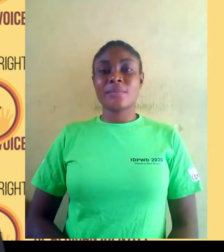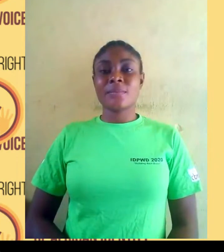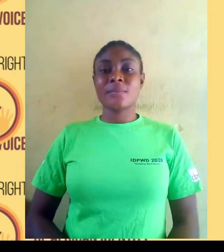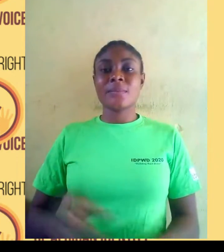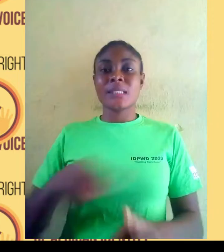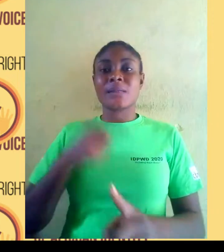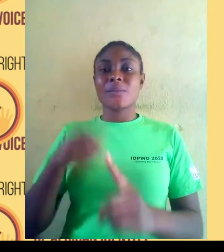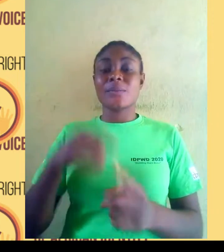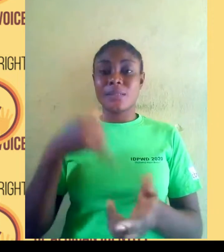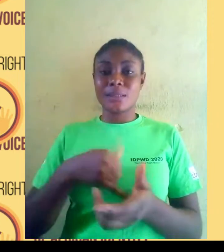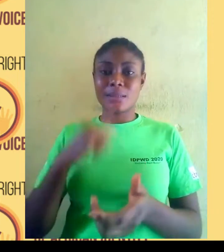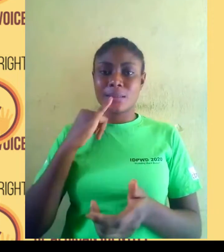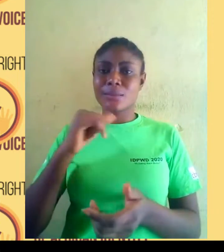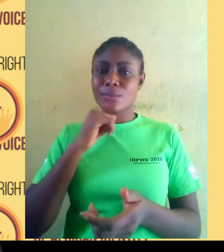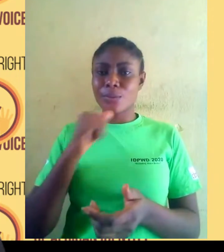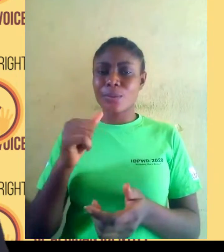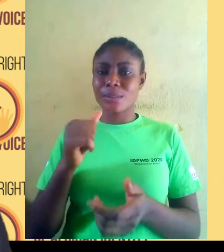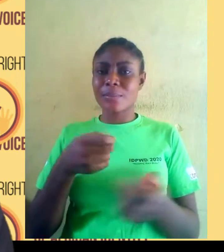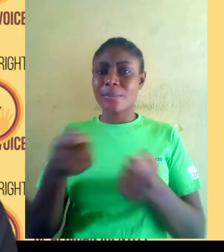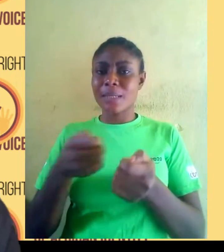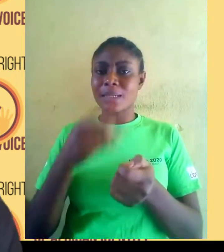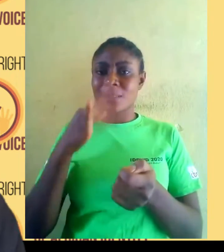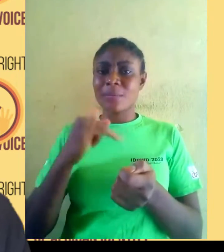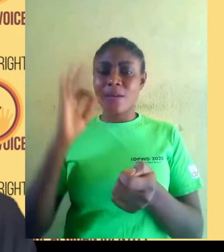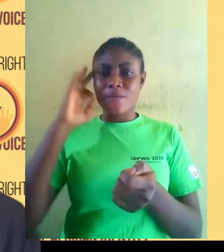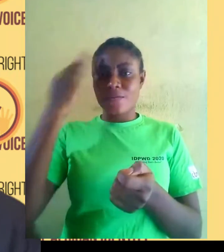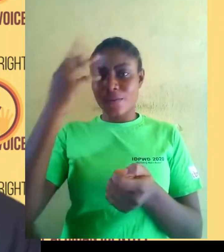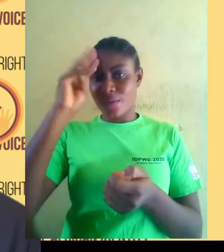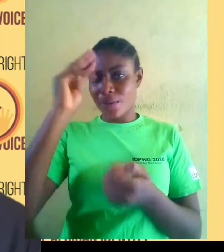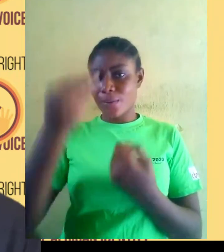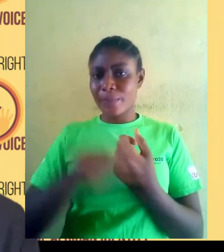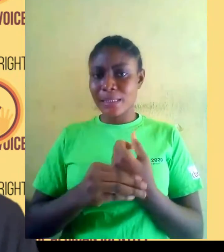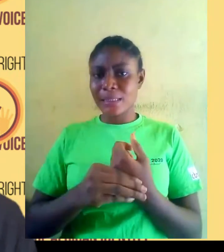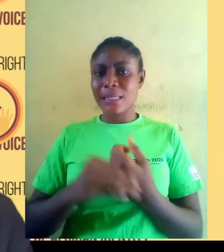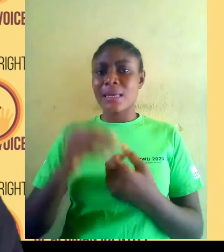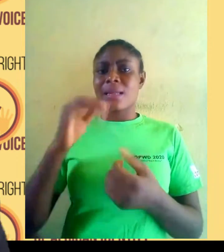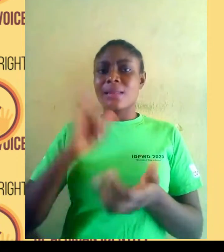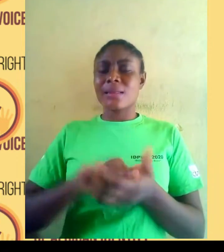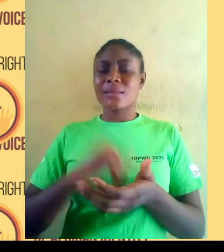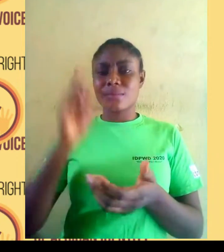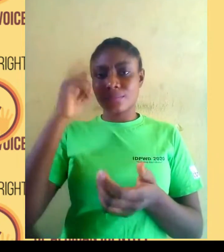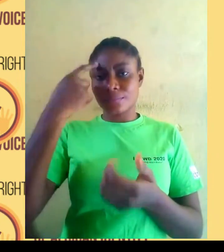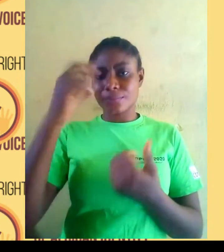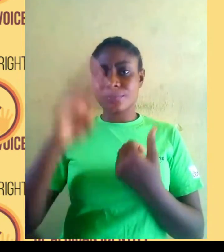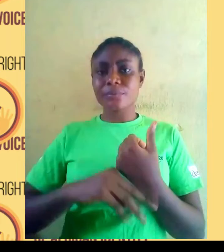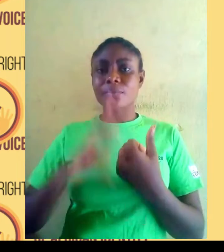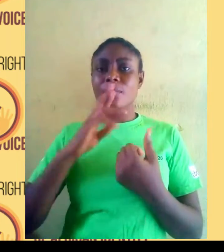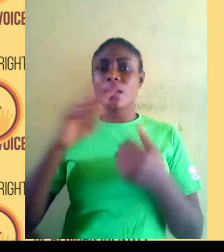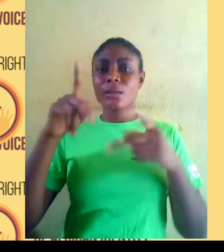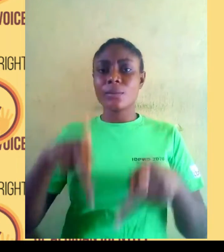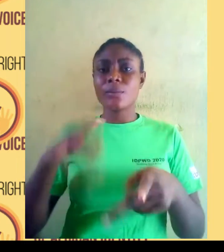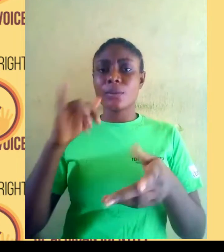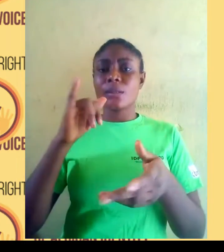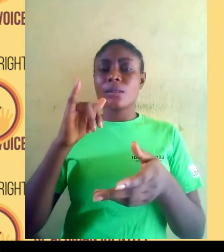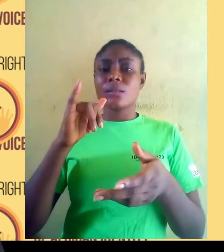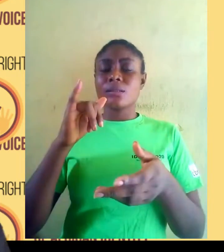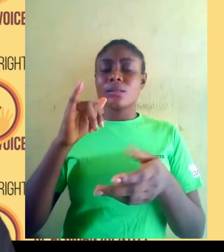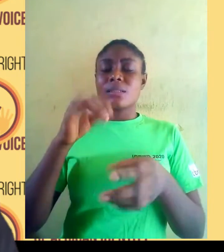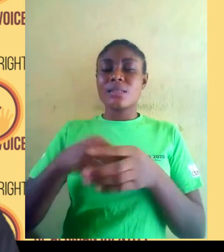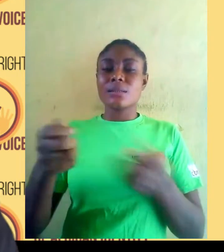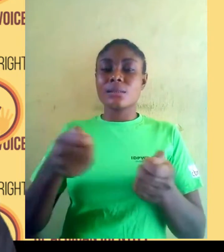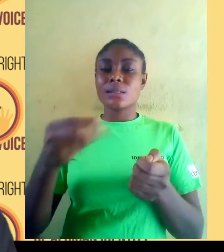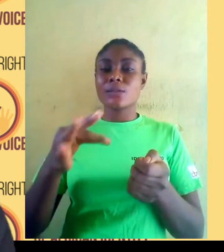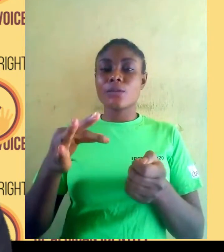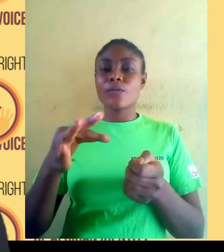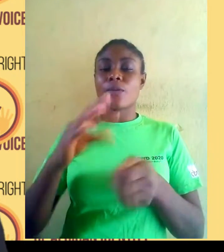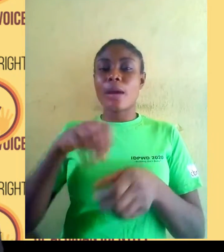When it is not manned and the federal government is the one that is in charge of employing those that should man those